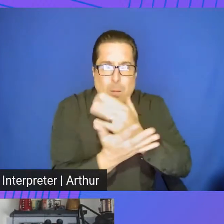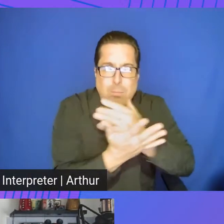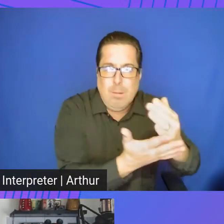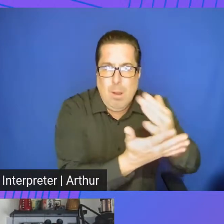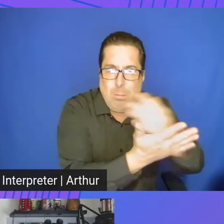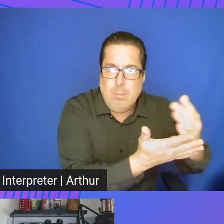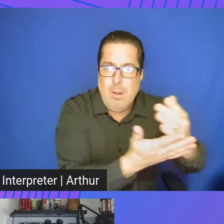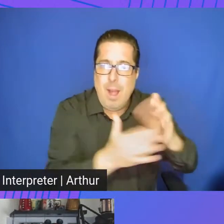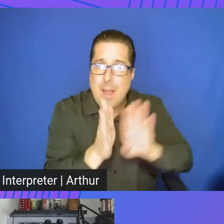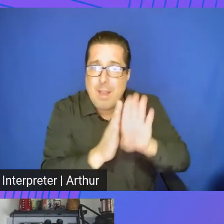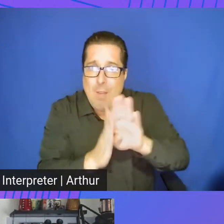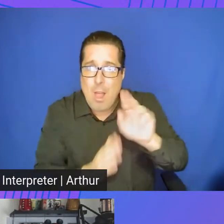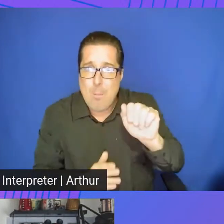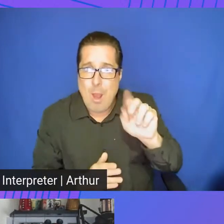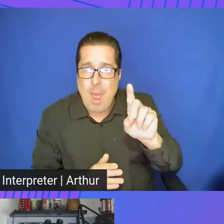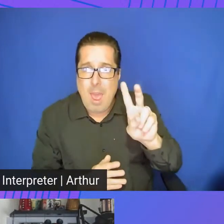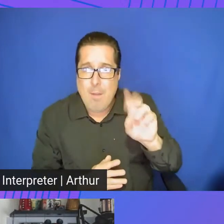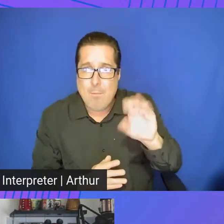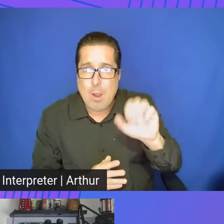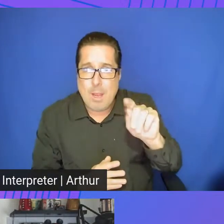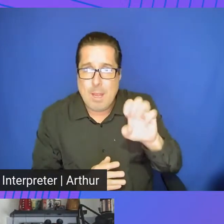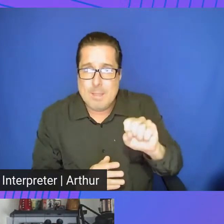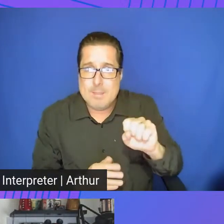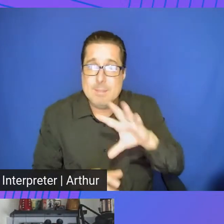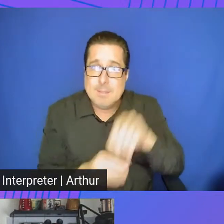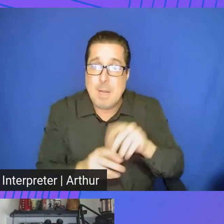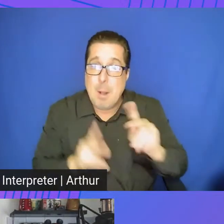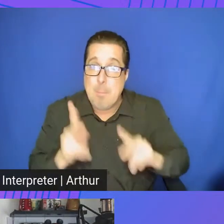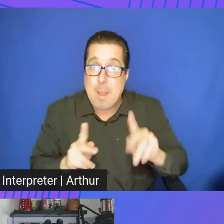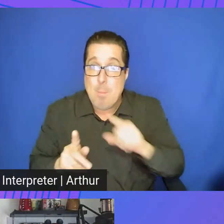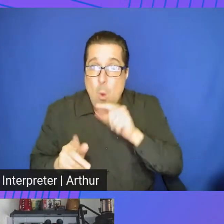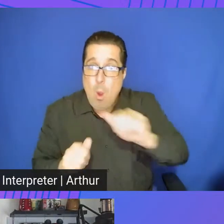advocates, everybody, the army of people on the back end of that